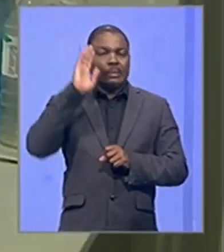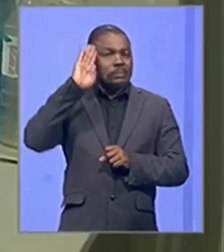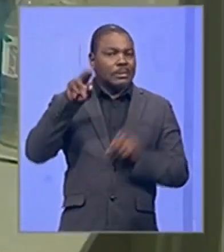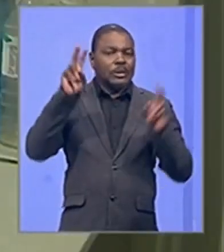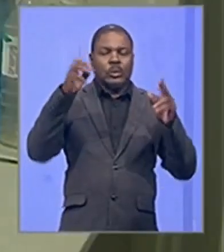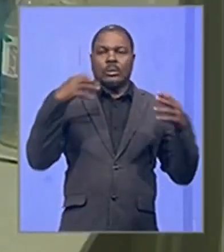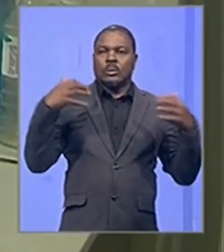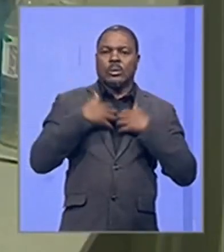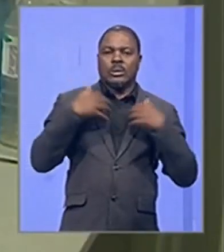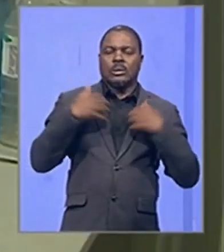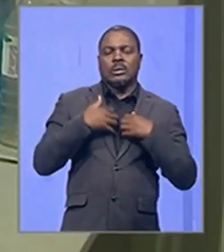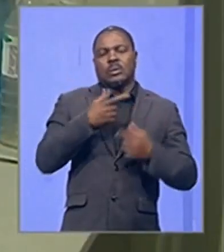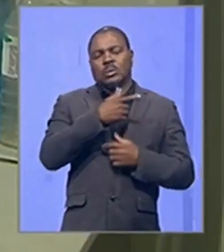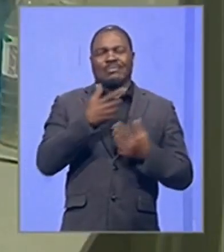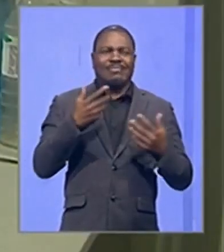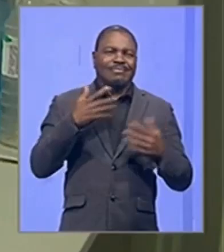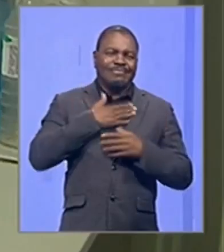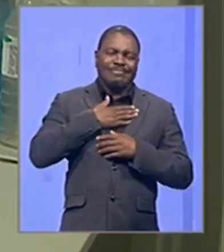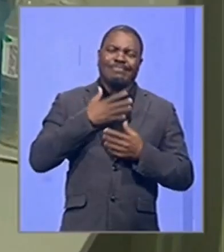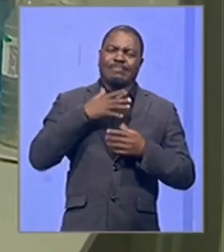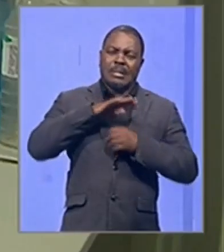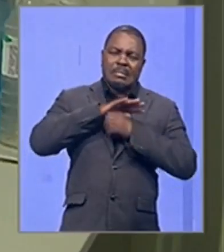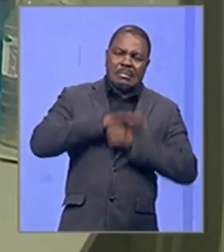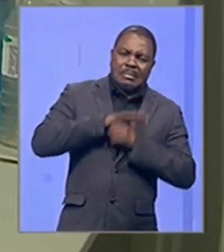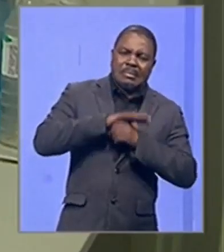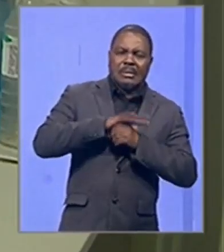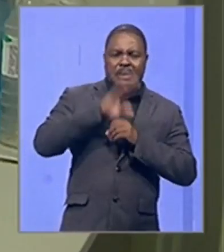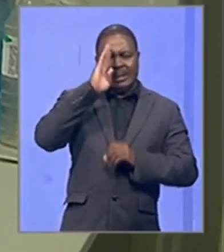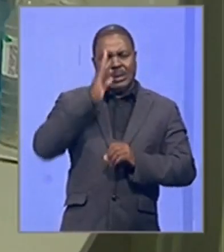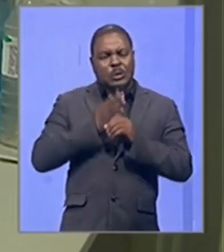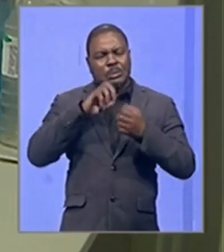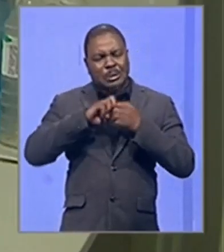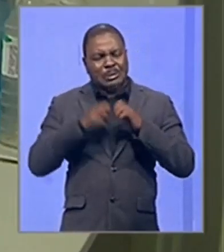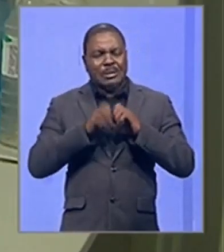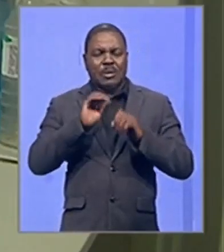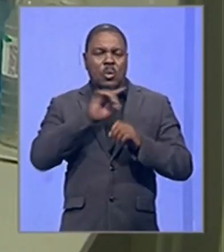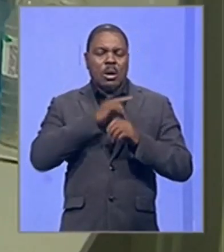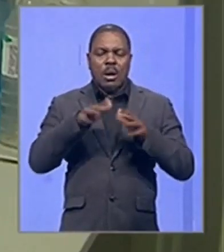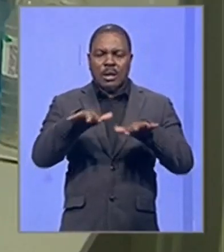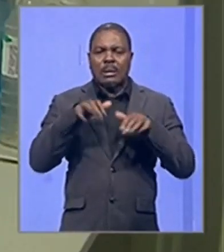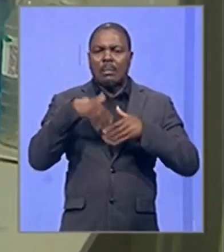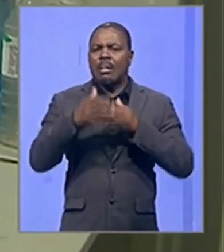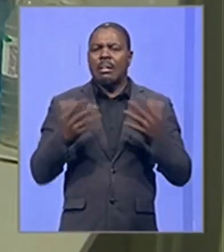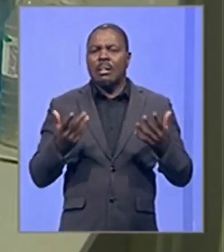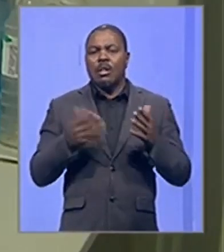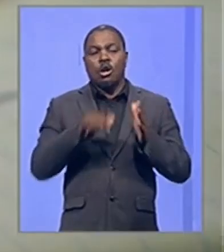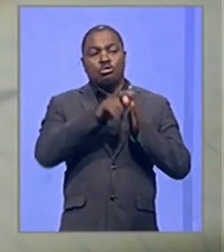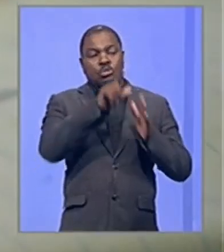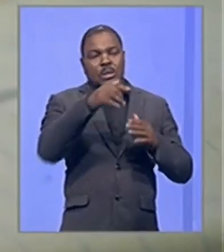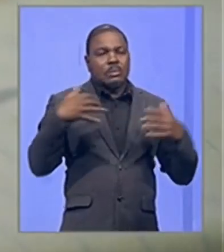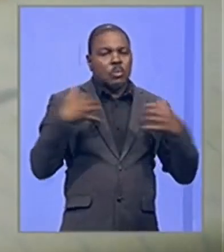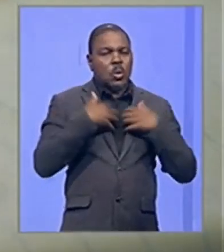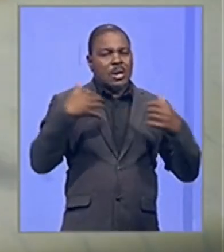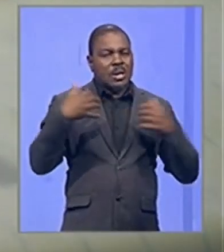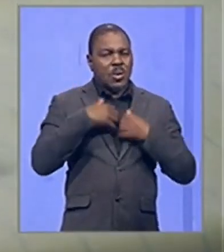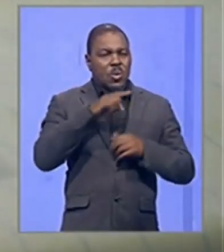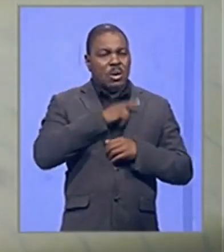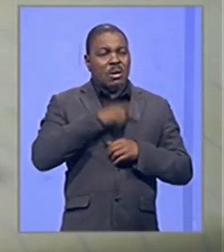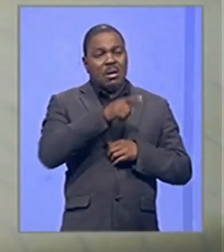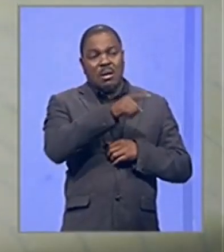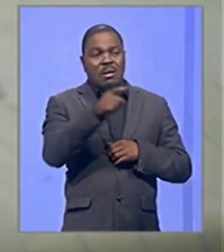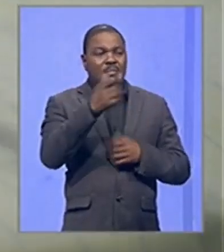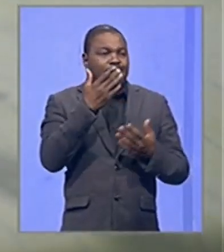O re seemo se mmakela kgatelelo ya monagano ka ge ditlhatlobo di kgatlampana. Baithuti ba re ba phela ka letšhogo ka ge ba ka rakwa pele